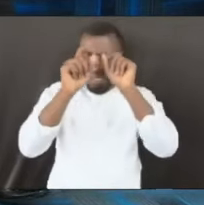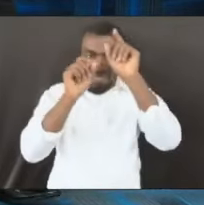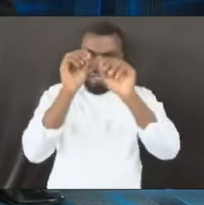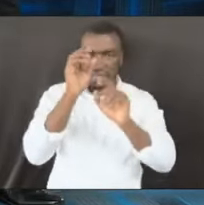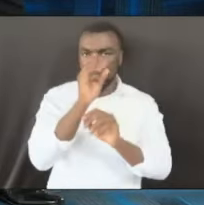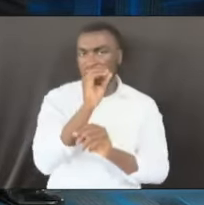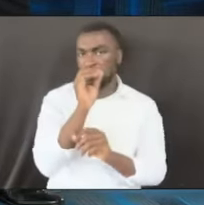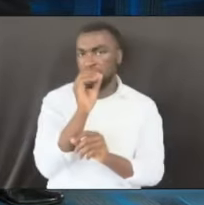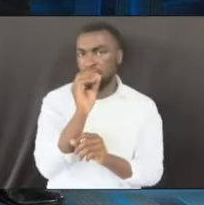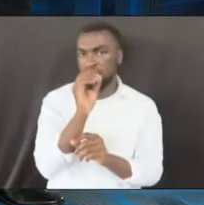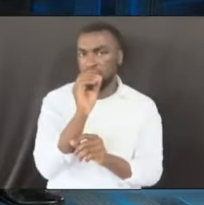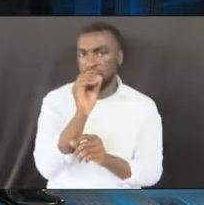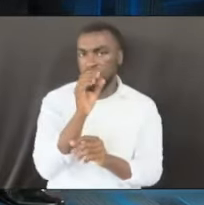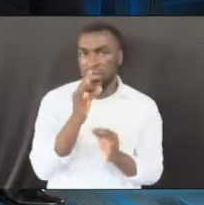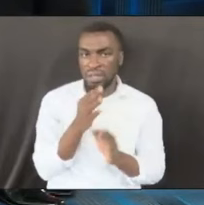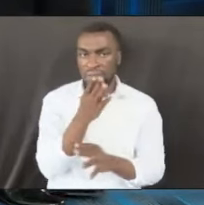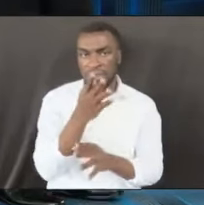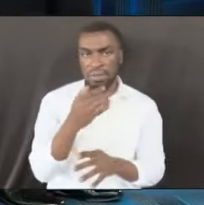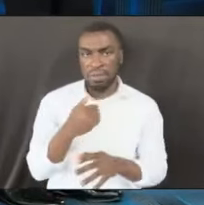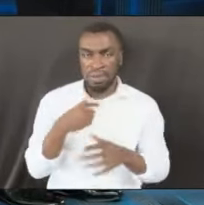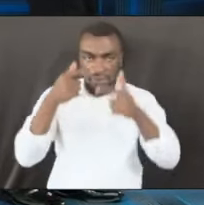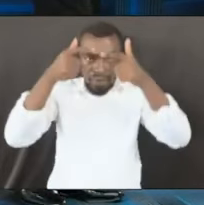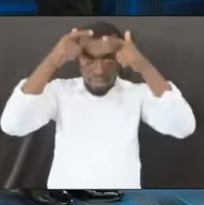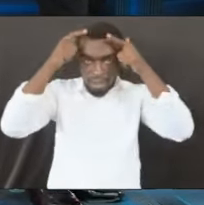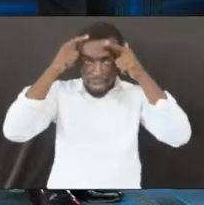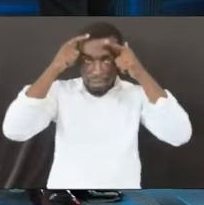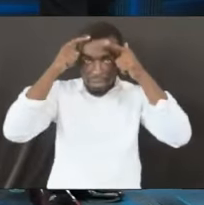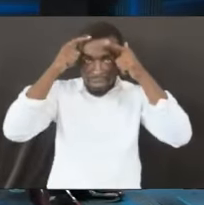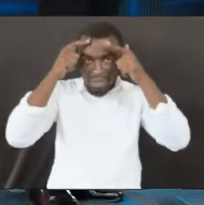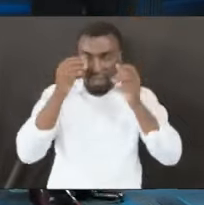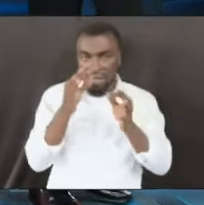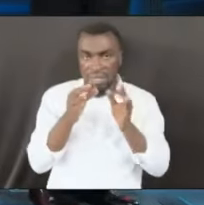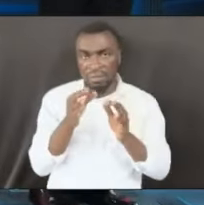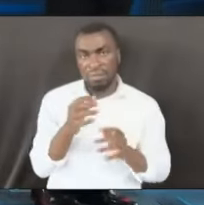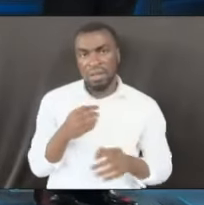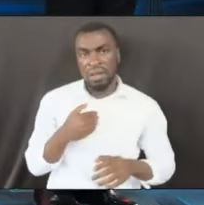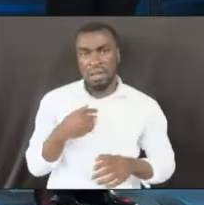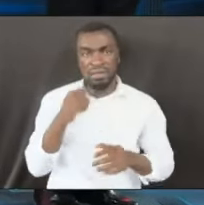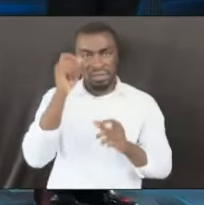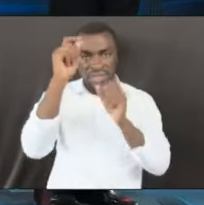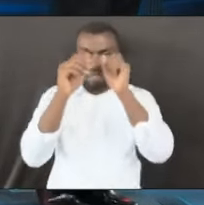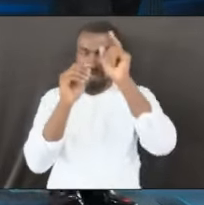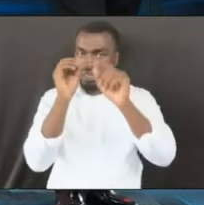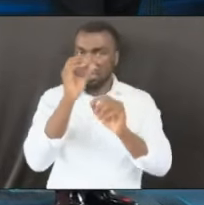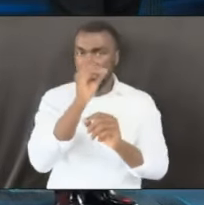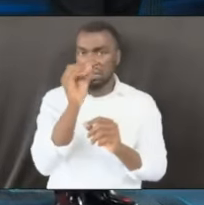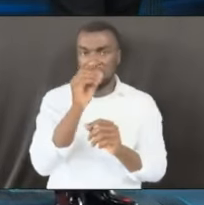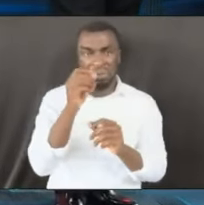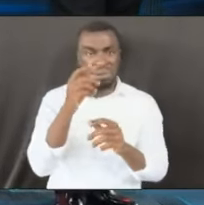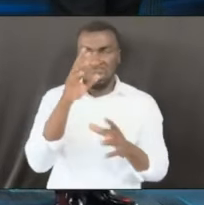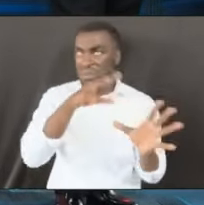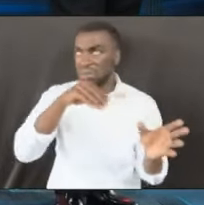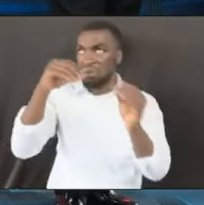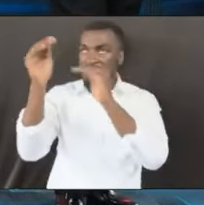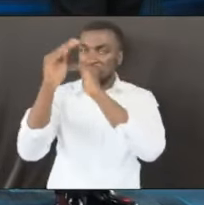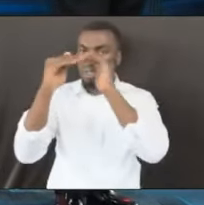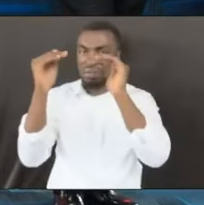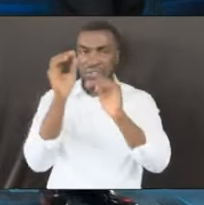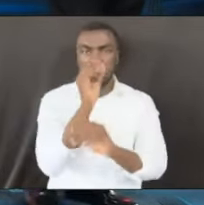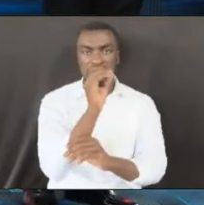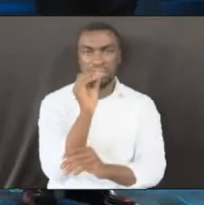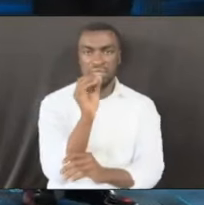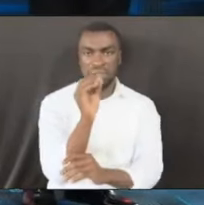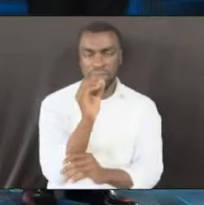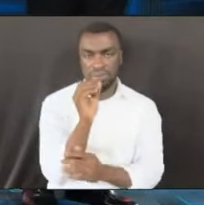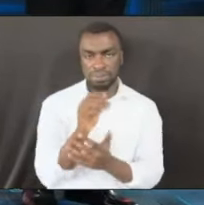crown. If there is no star, you even lose the crown. You will not be in heaven. Now, a star stands for the soul you have